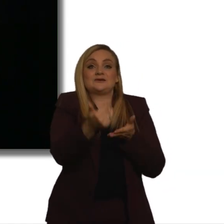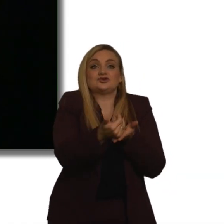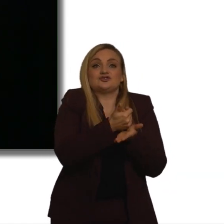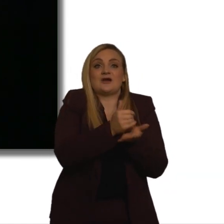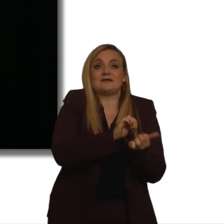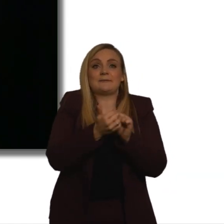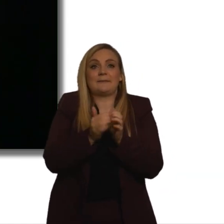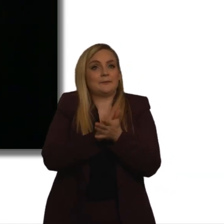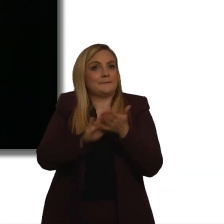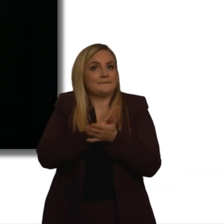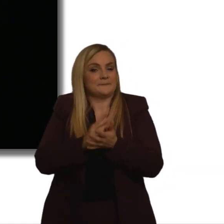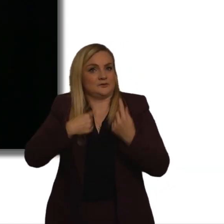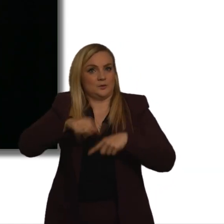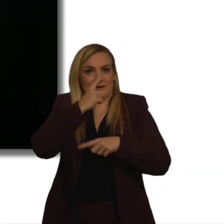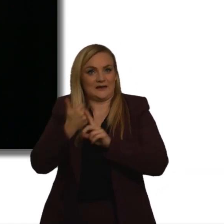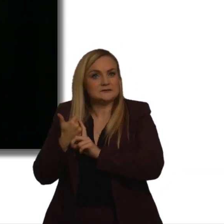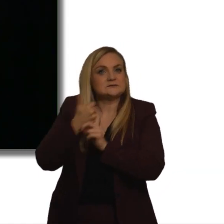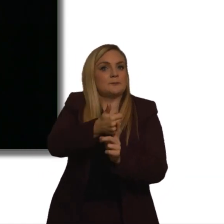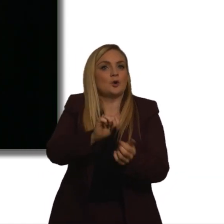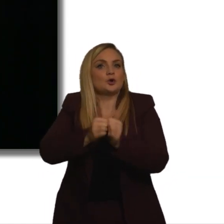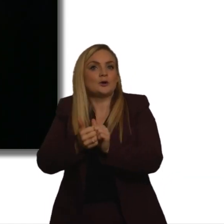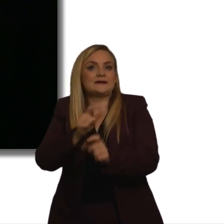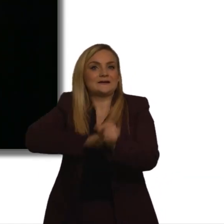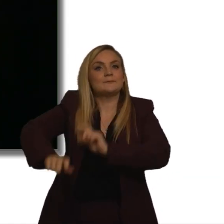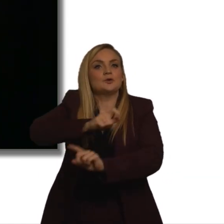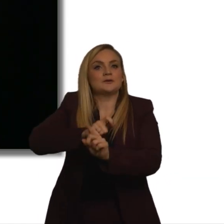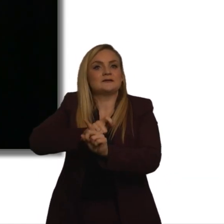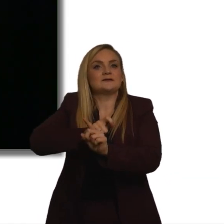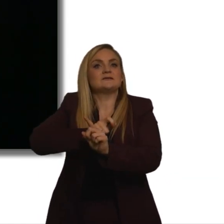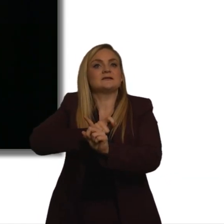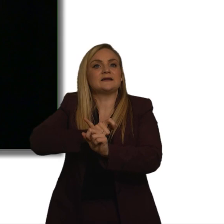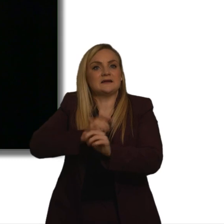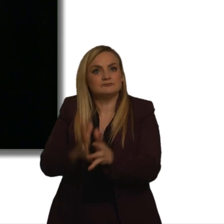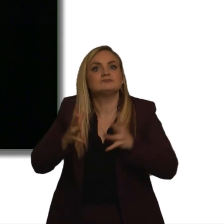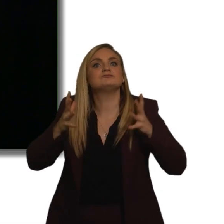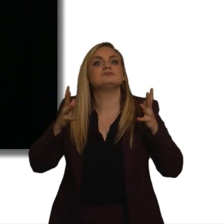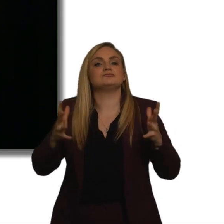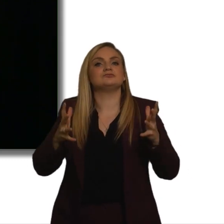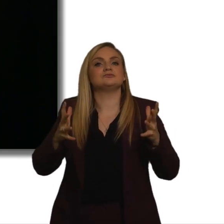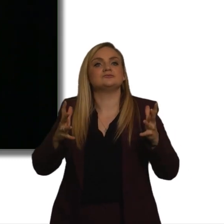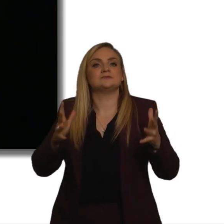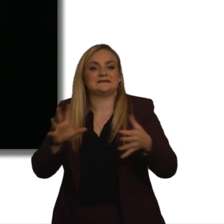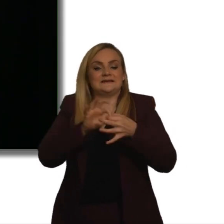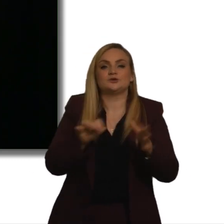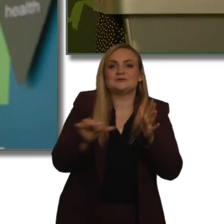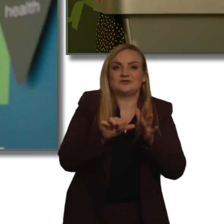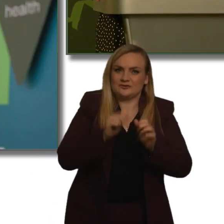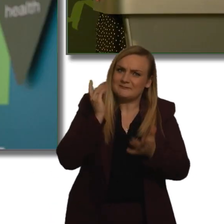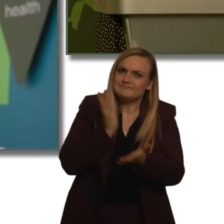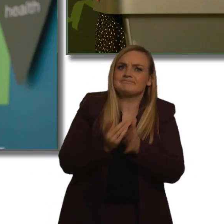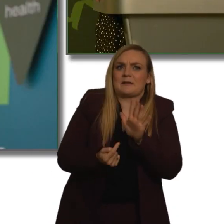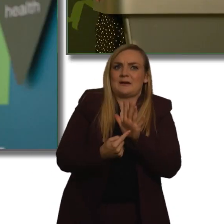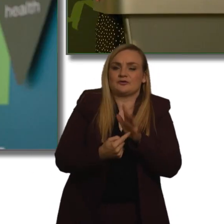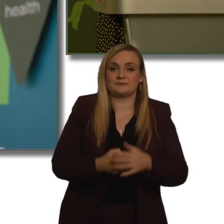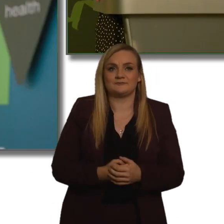partner enables us to provide support to colleagues and communities at scale on issues that really matter.